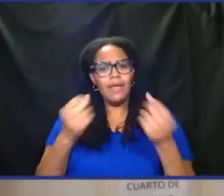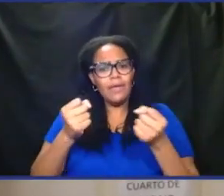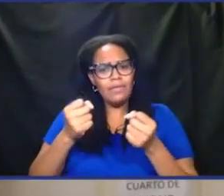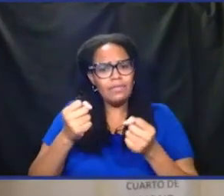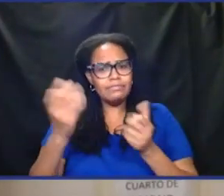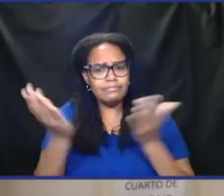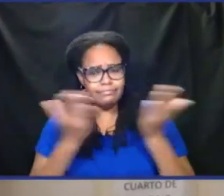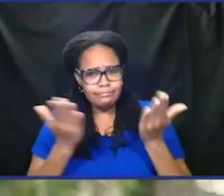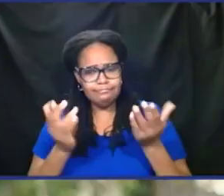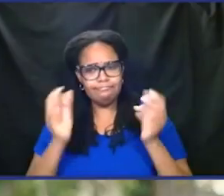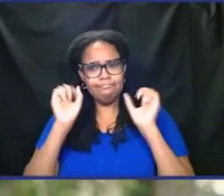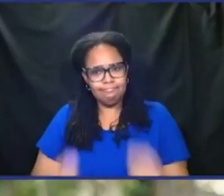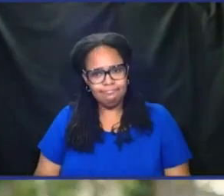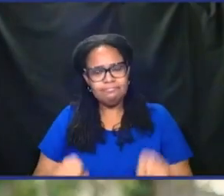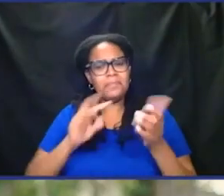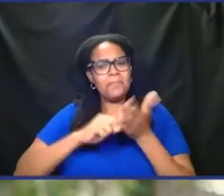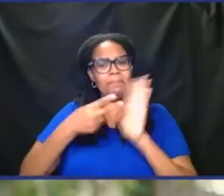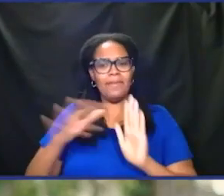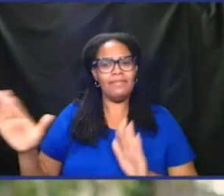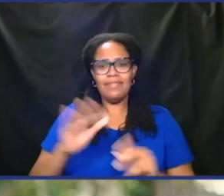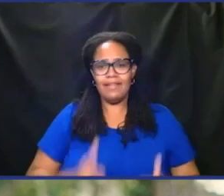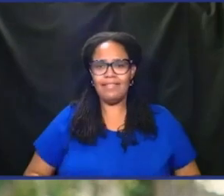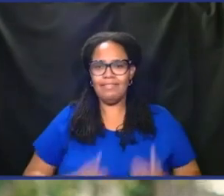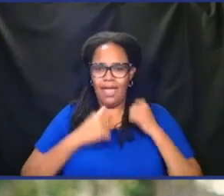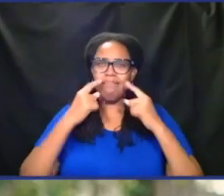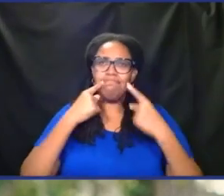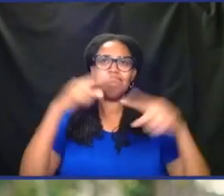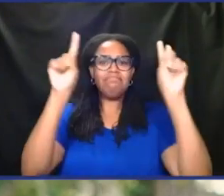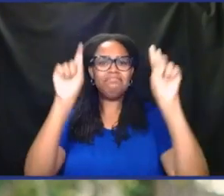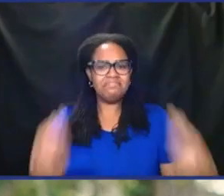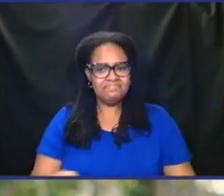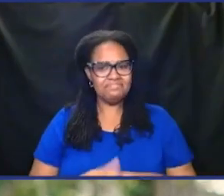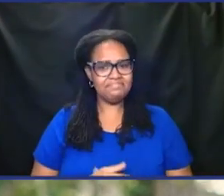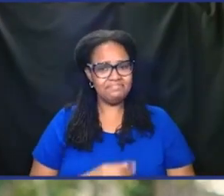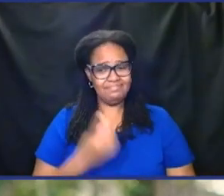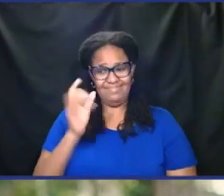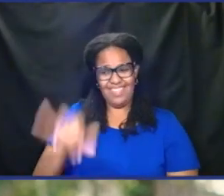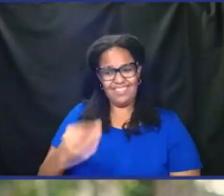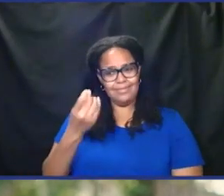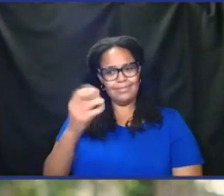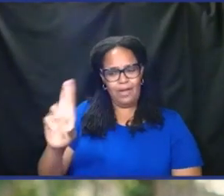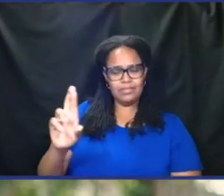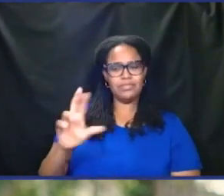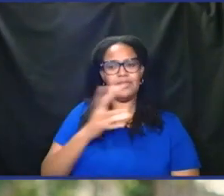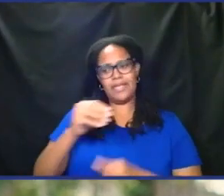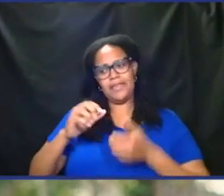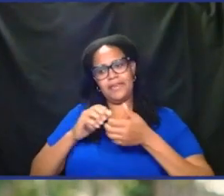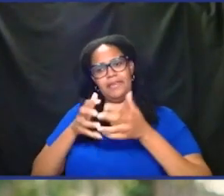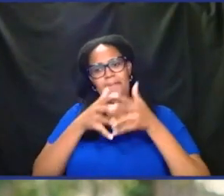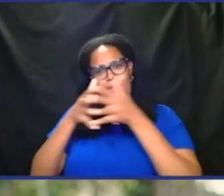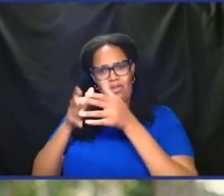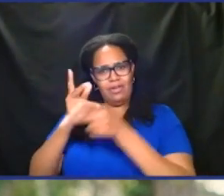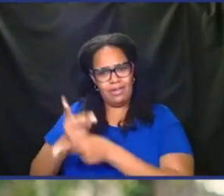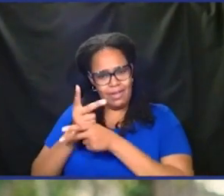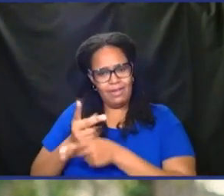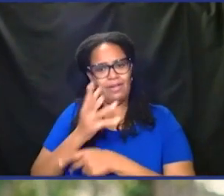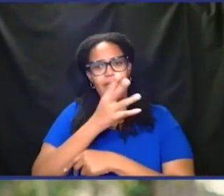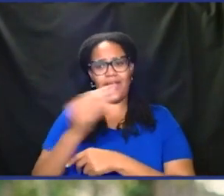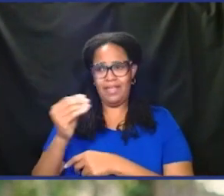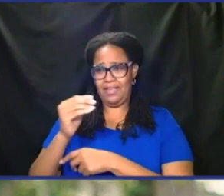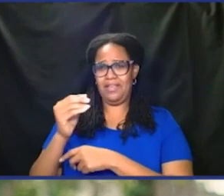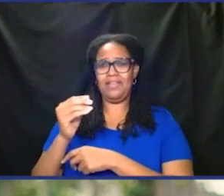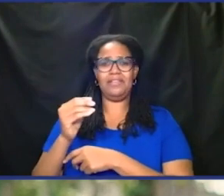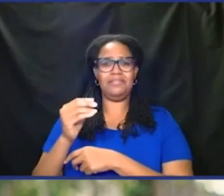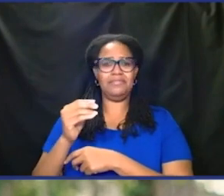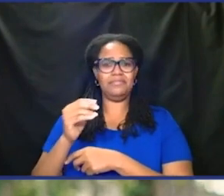life. Because of Dr. Pacheco and Americares, thousands of Venezuelans are getting the medical care they need